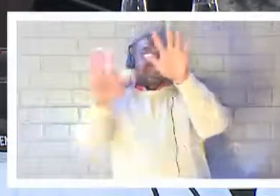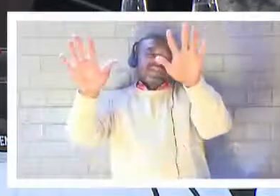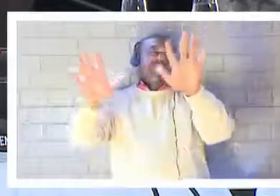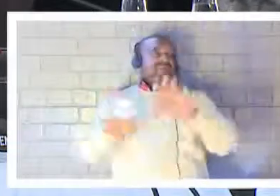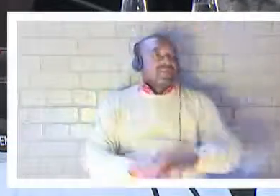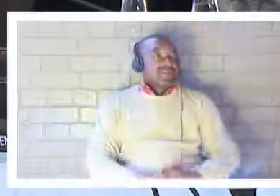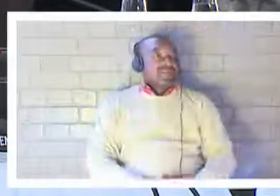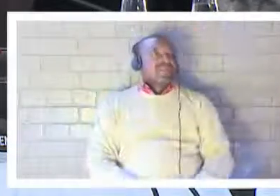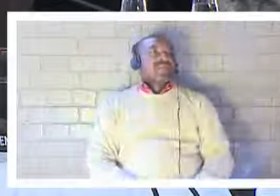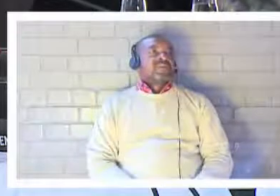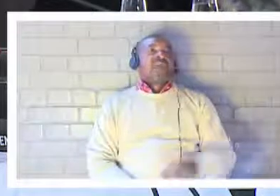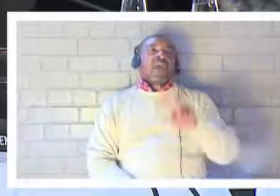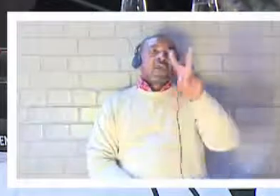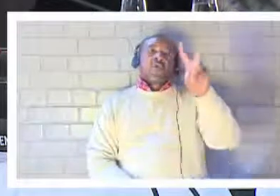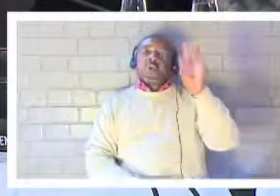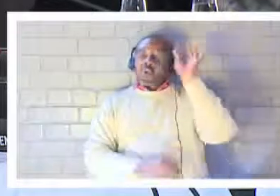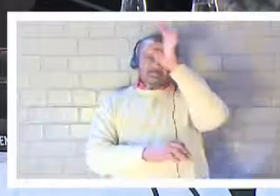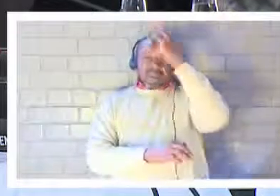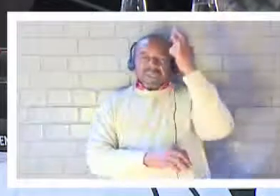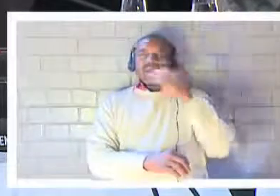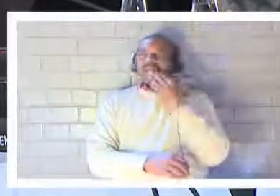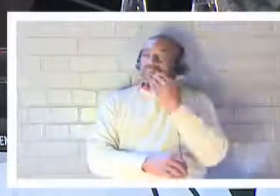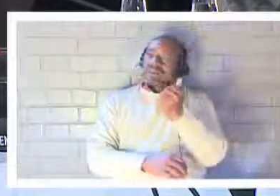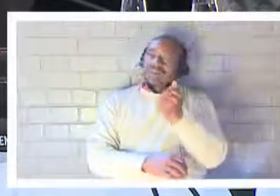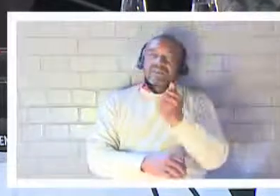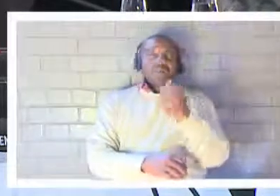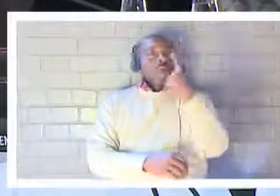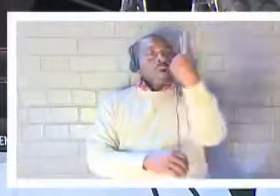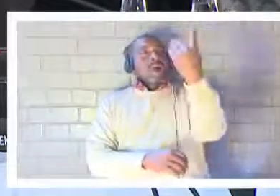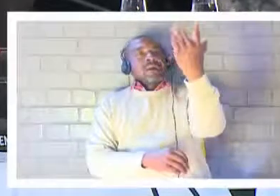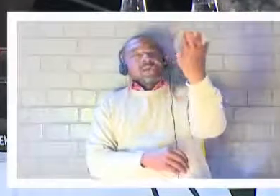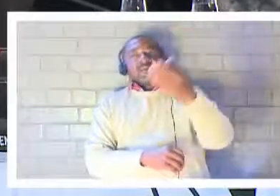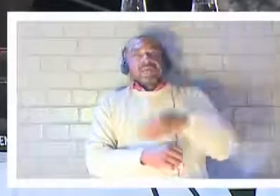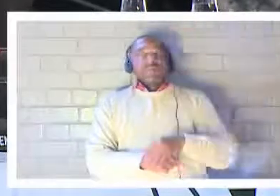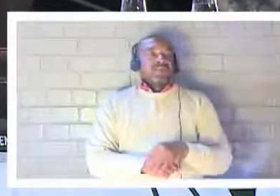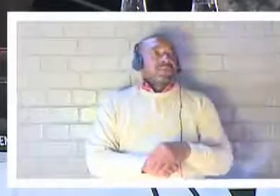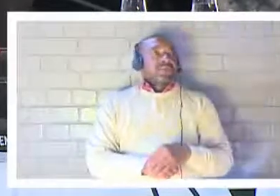5, 6, 7, 8, 9, and 10. 2 minutes, please. Number